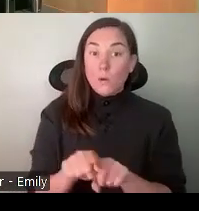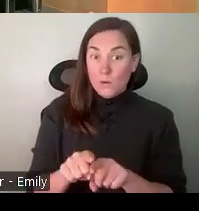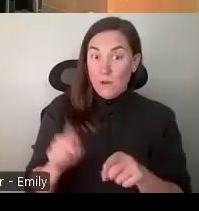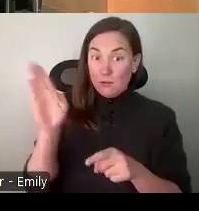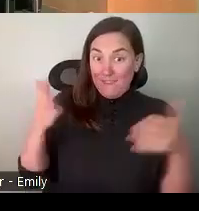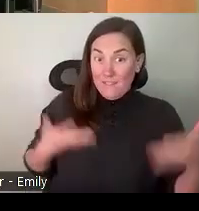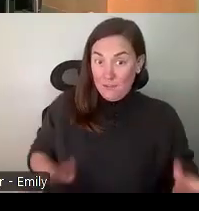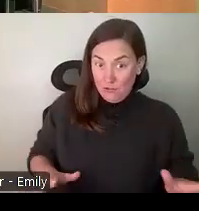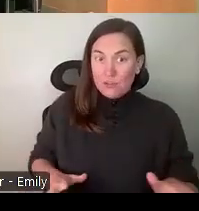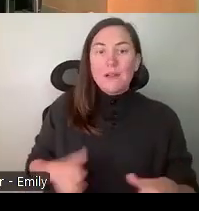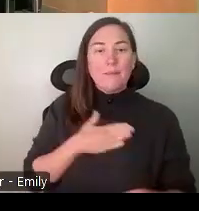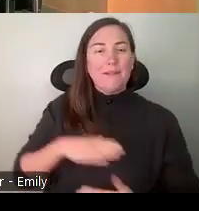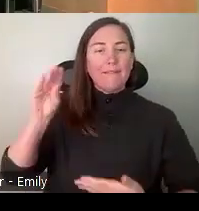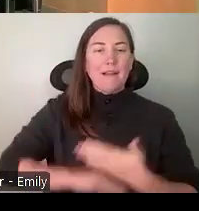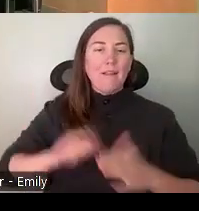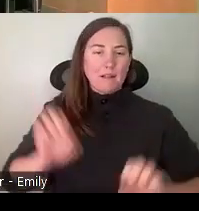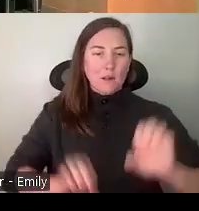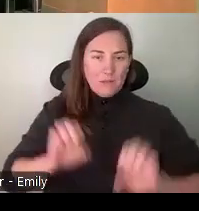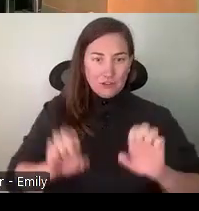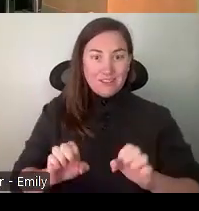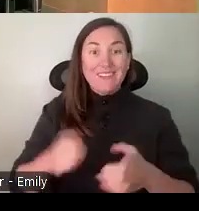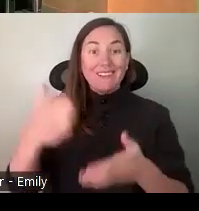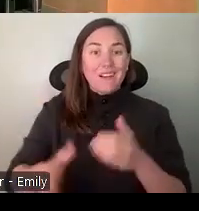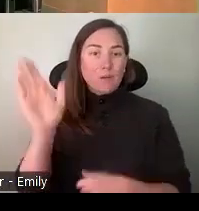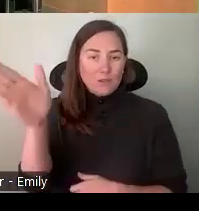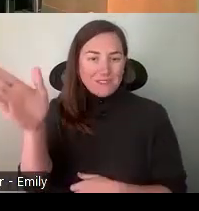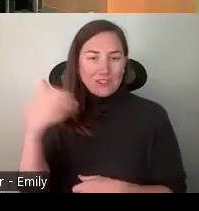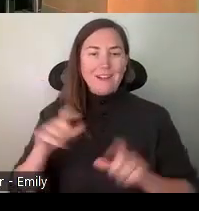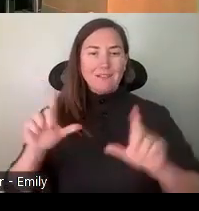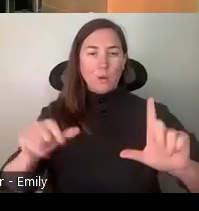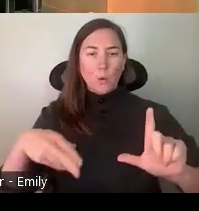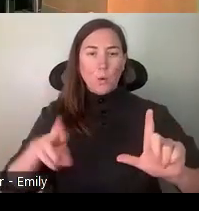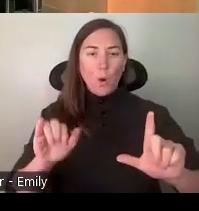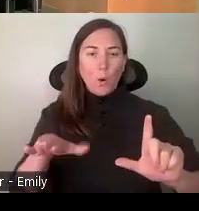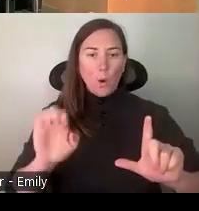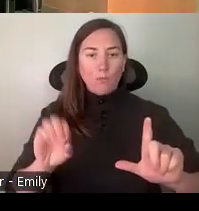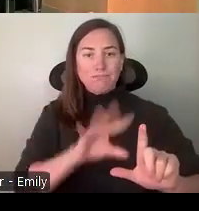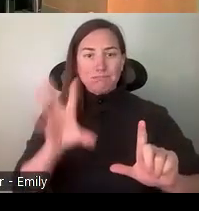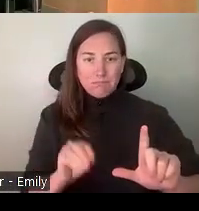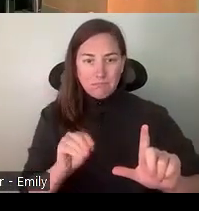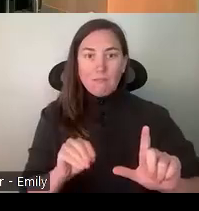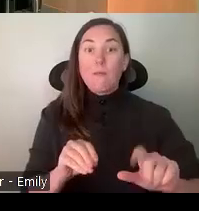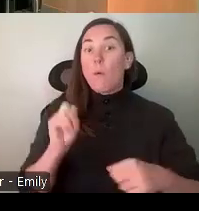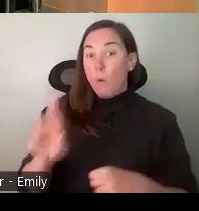QR code come up at the end on the screen, or you can go to the Grand Rounds page on the department's website.